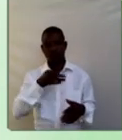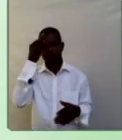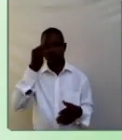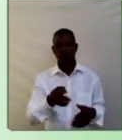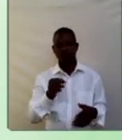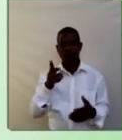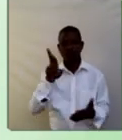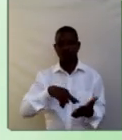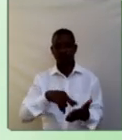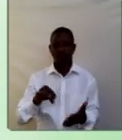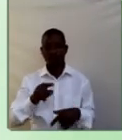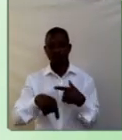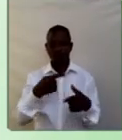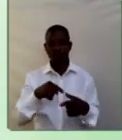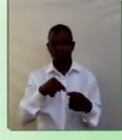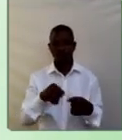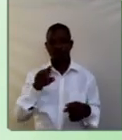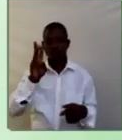reading, go to